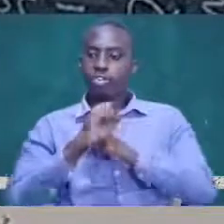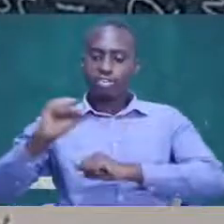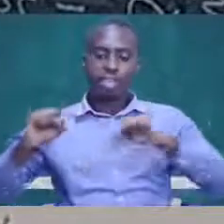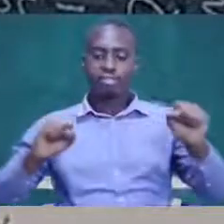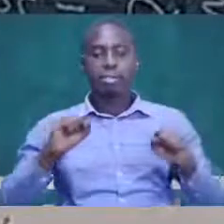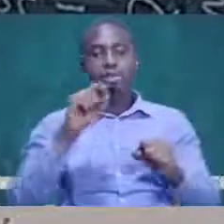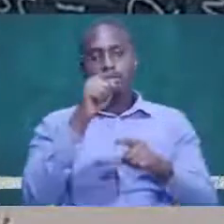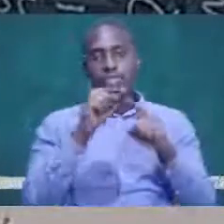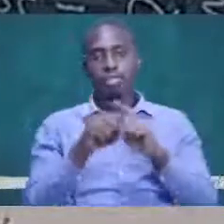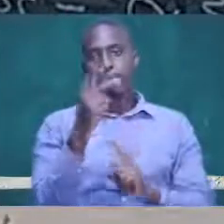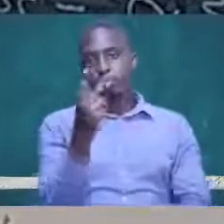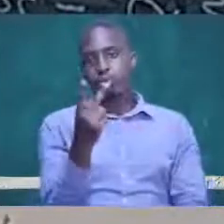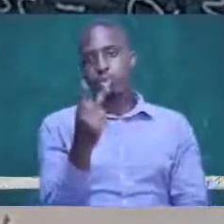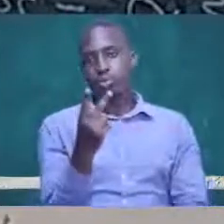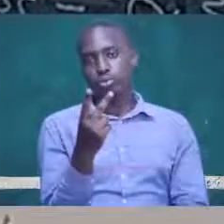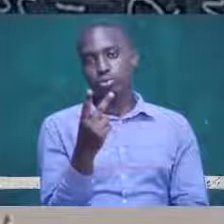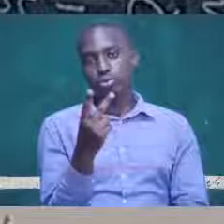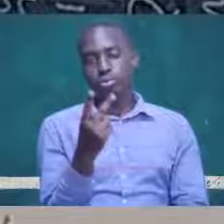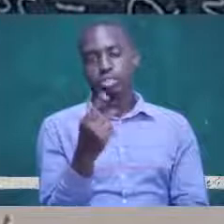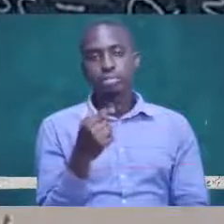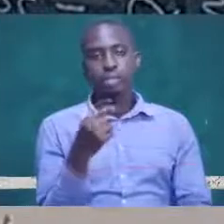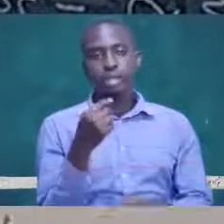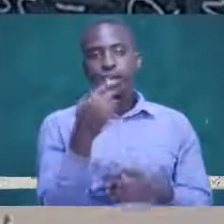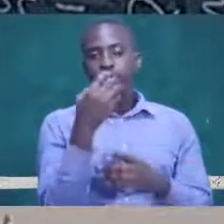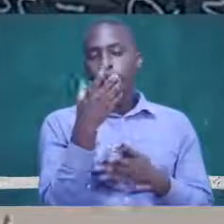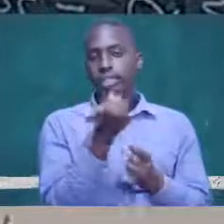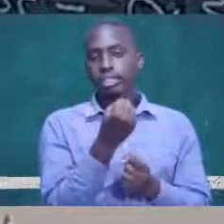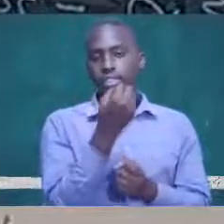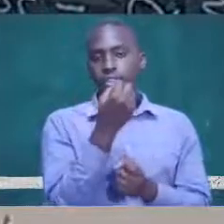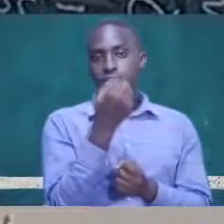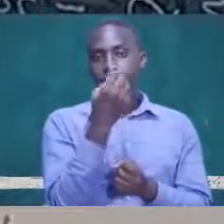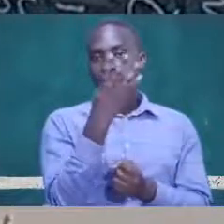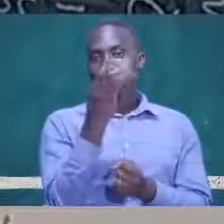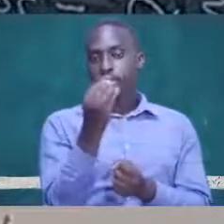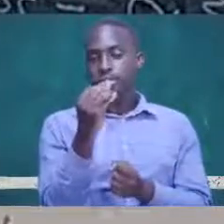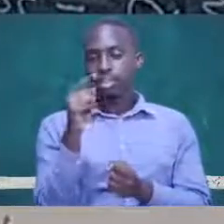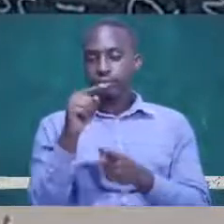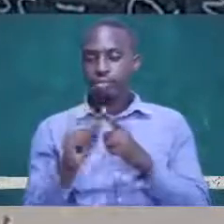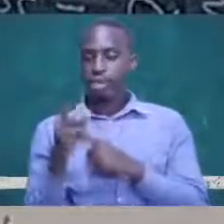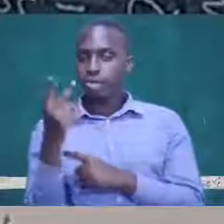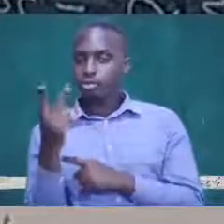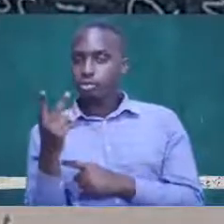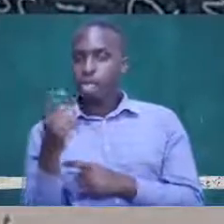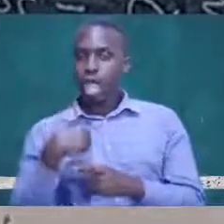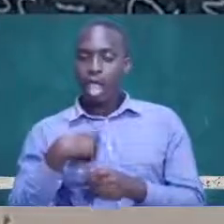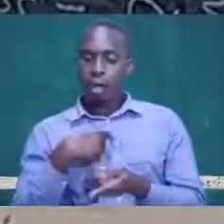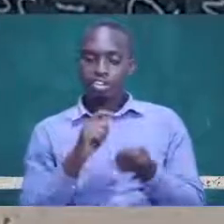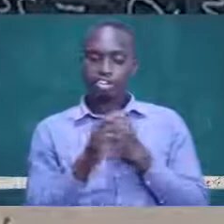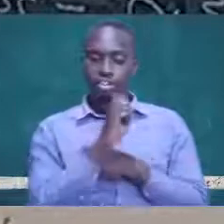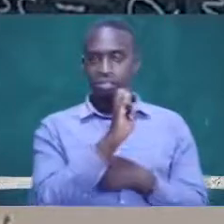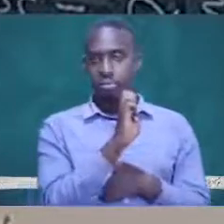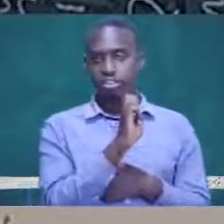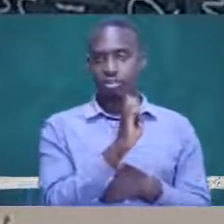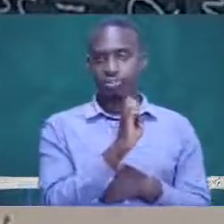by 2. By 2, 40 divided by 2. If you get 40 divided by 2, now our change in